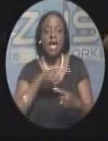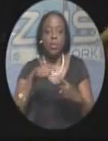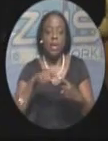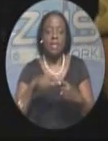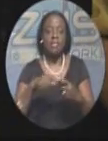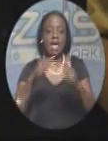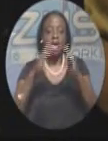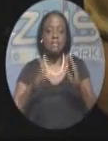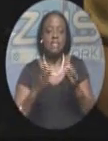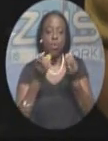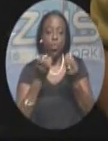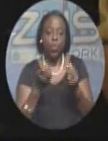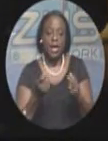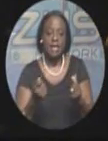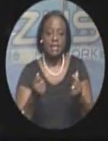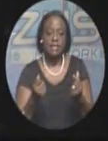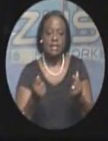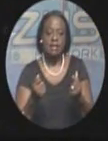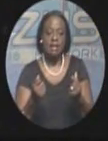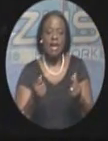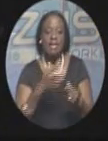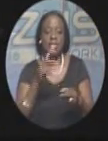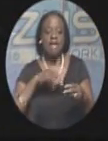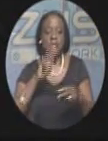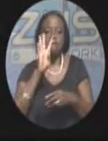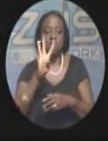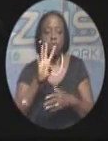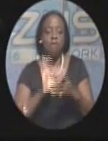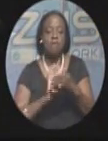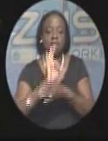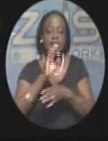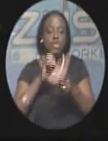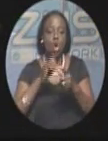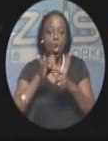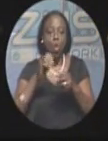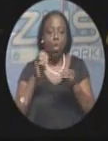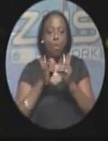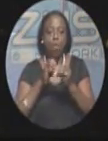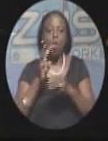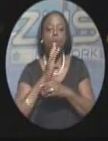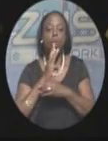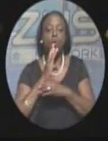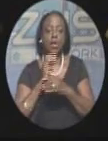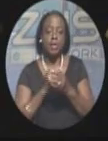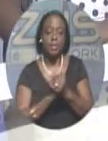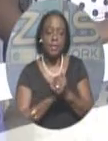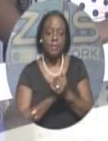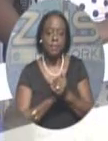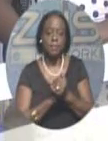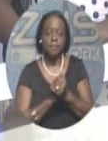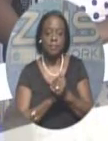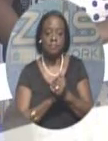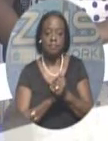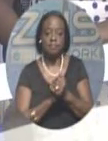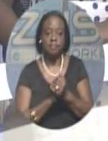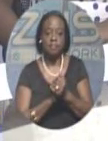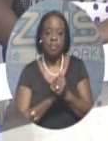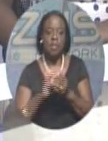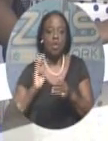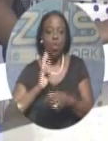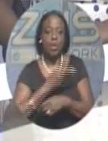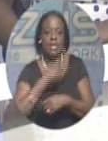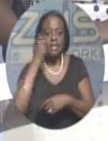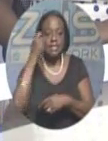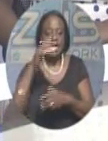have certainly up to 4 feet of water or more, based upon what we personally saw. We also understand